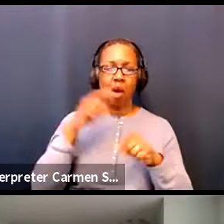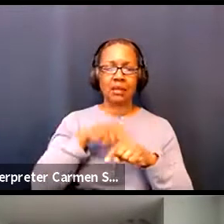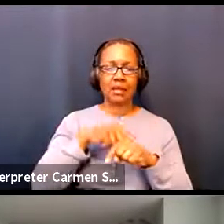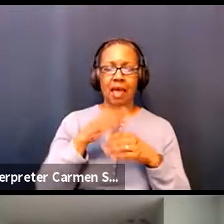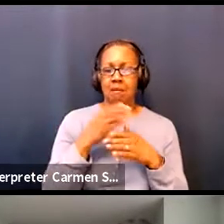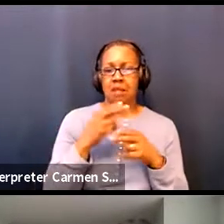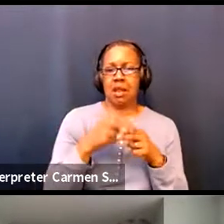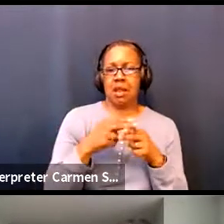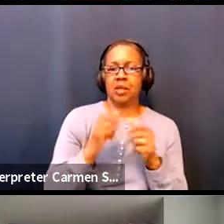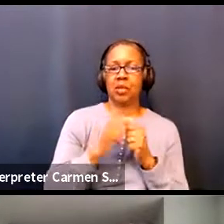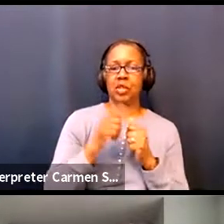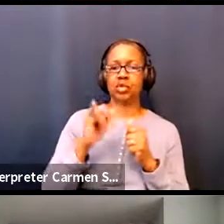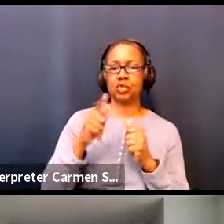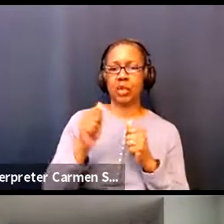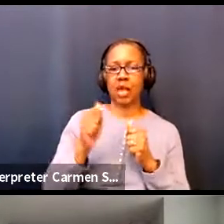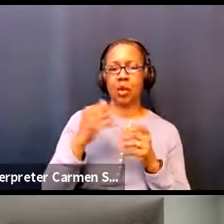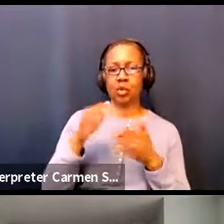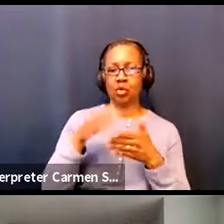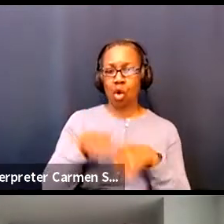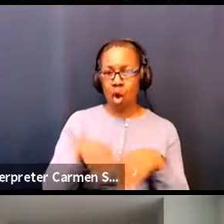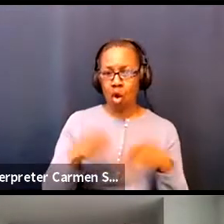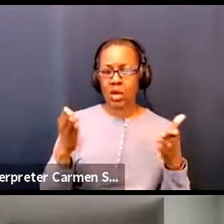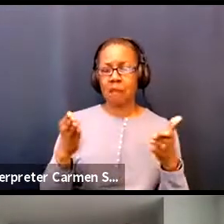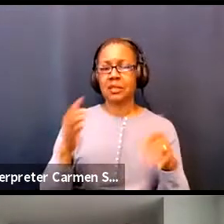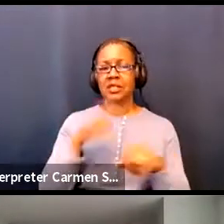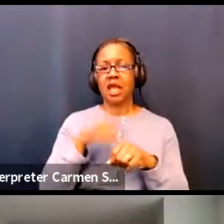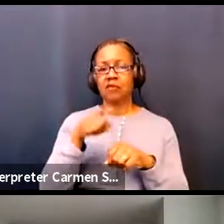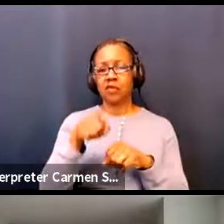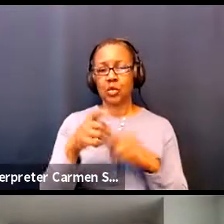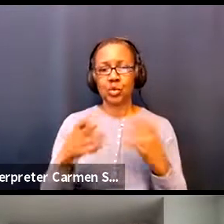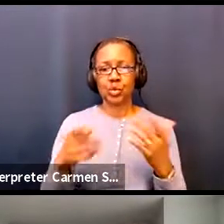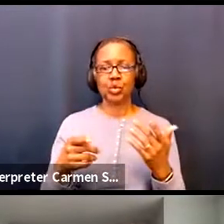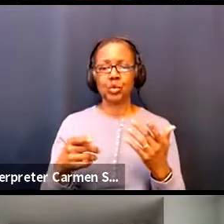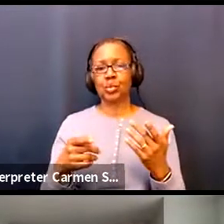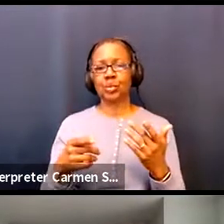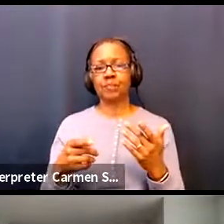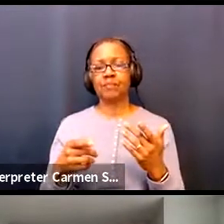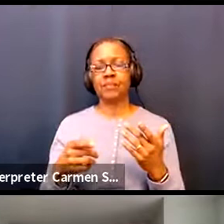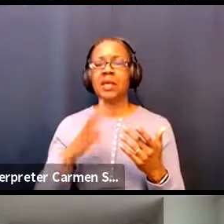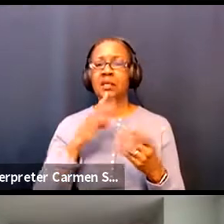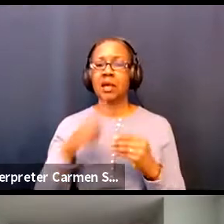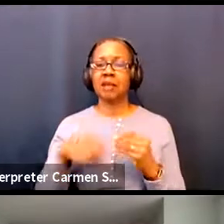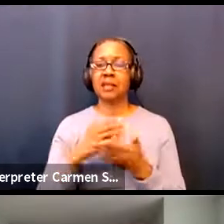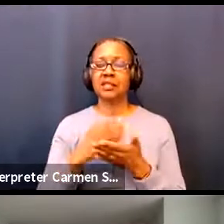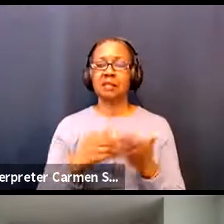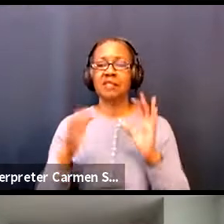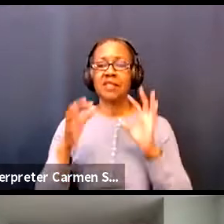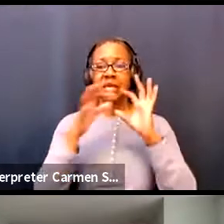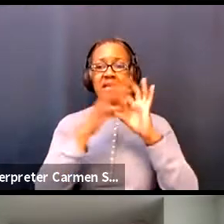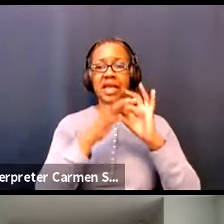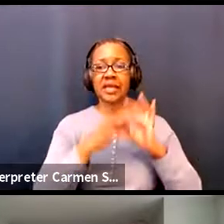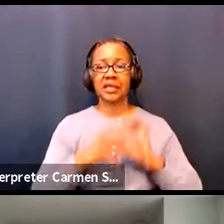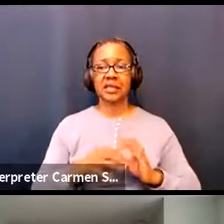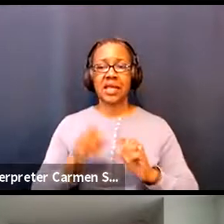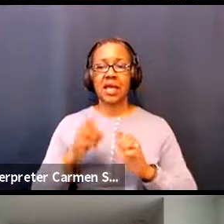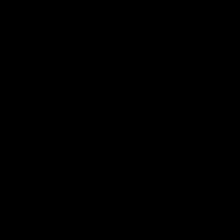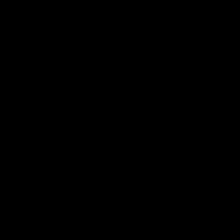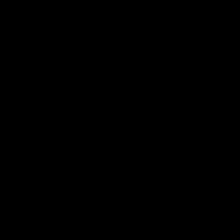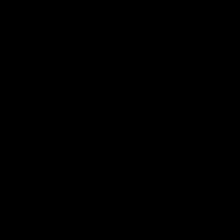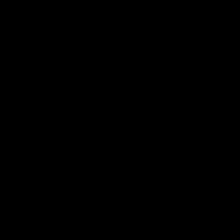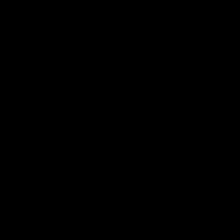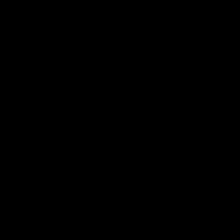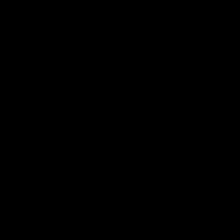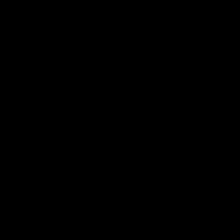you, Saria. So I just want to open up the space for you to kind of talk about some of these connections, since you are